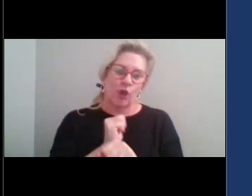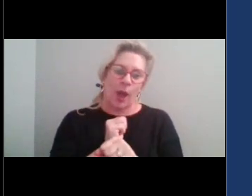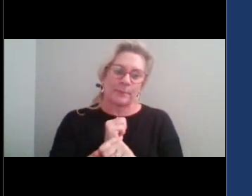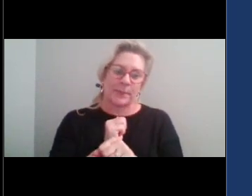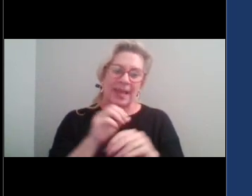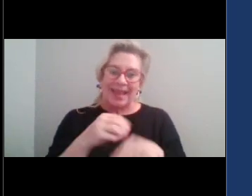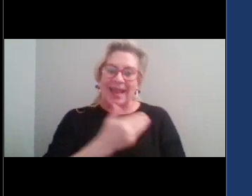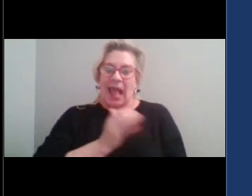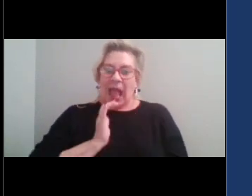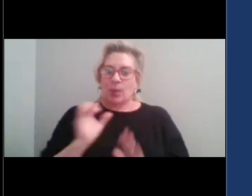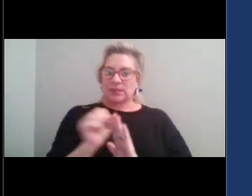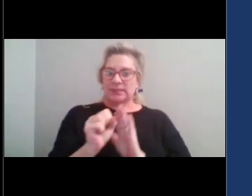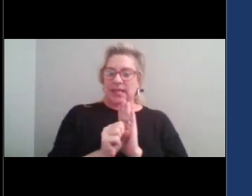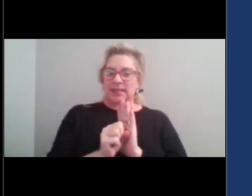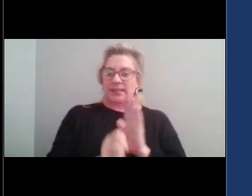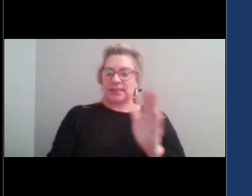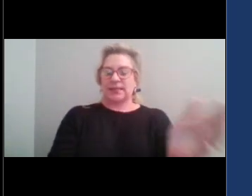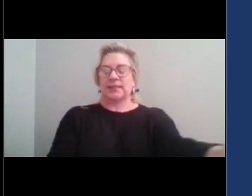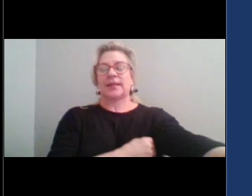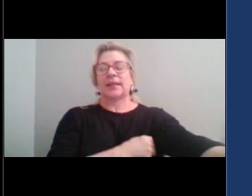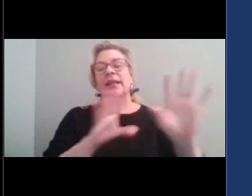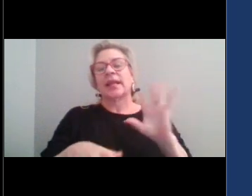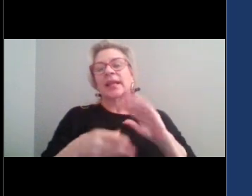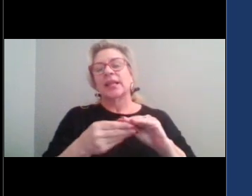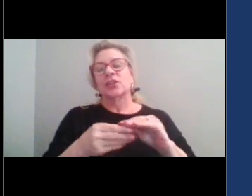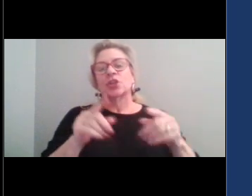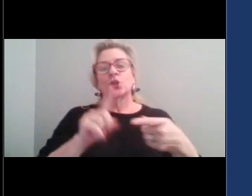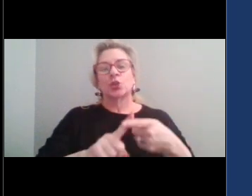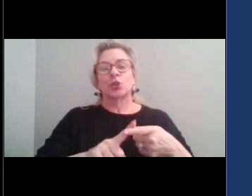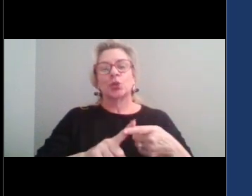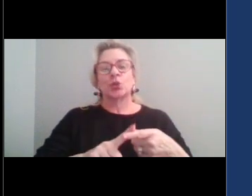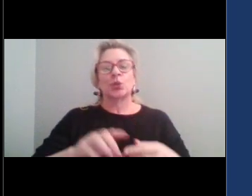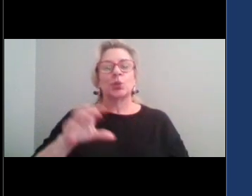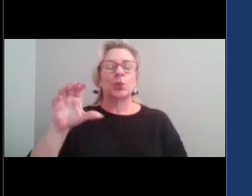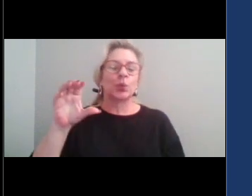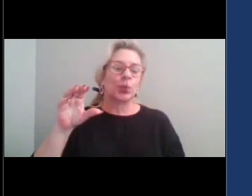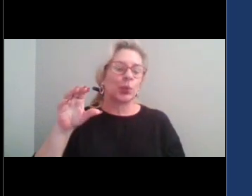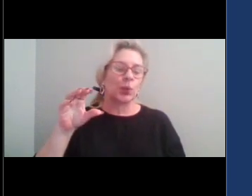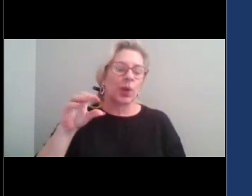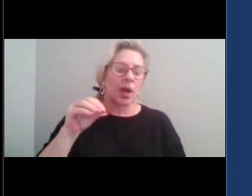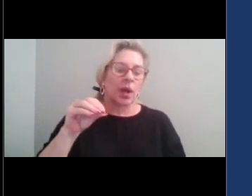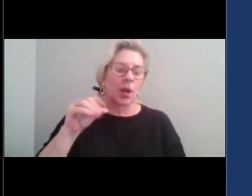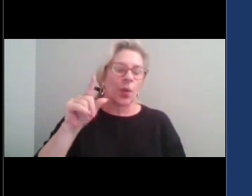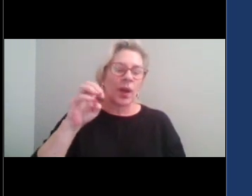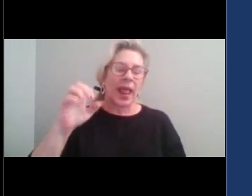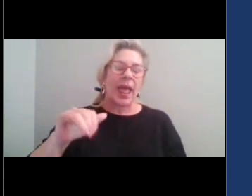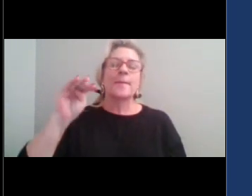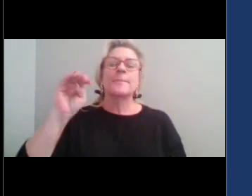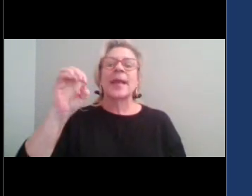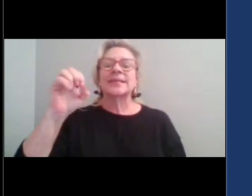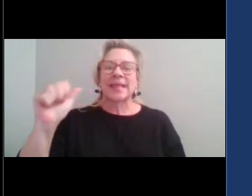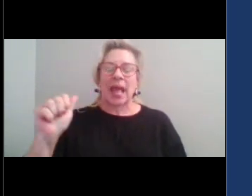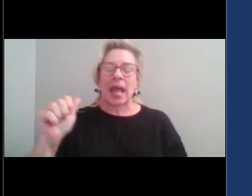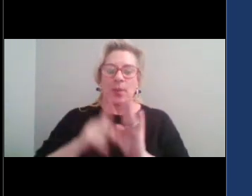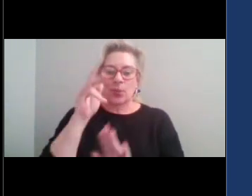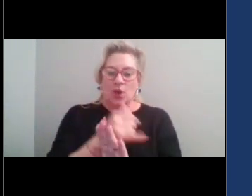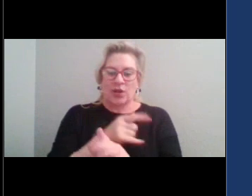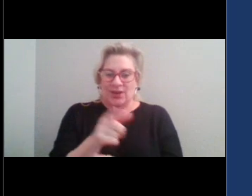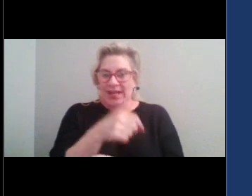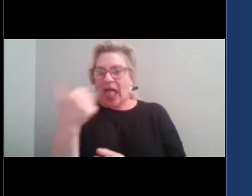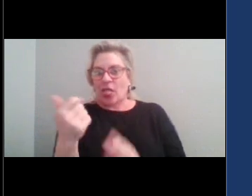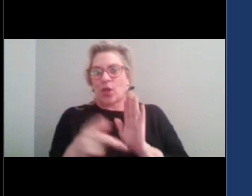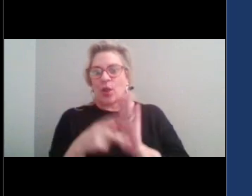state. In addition to the Otay Mesa Port of Entry project that I just mentioned, just a few highlights of some of the other